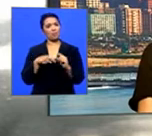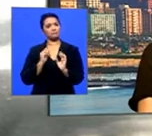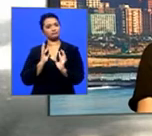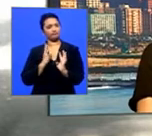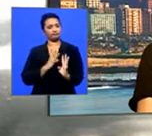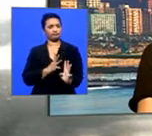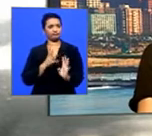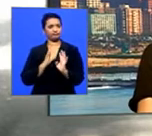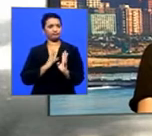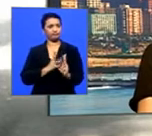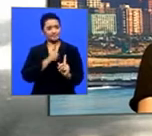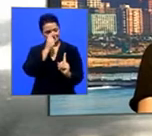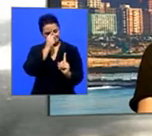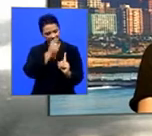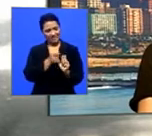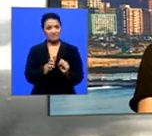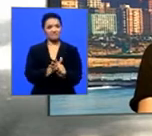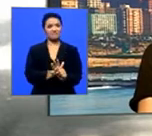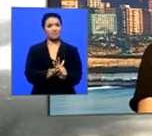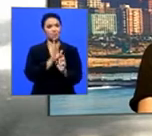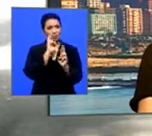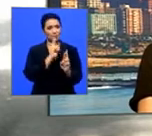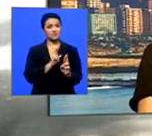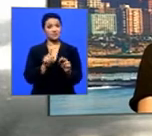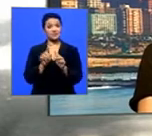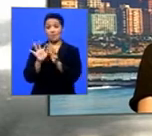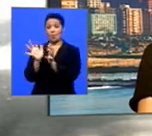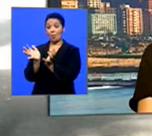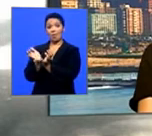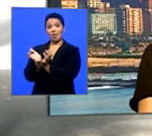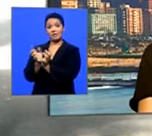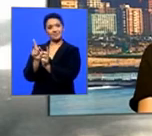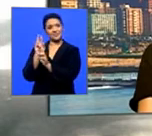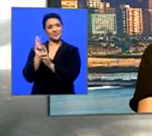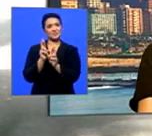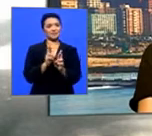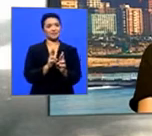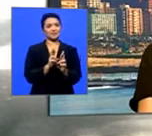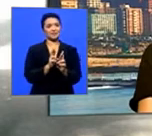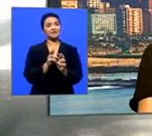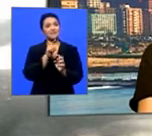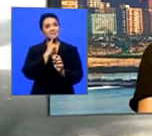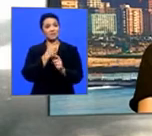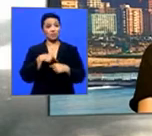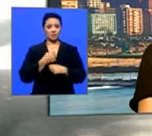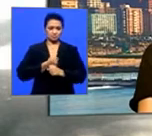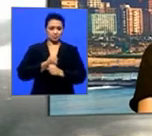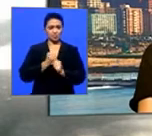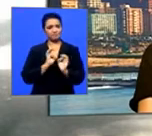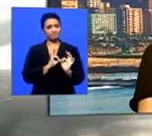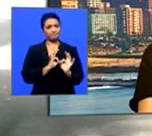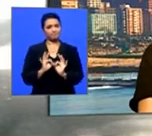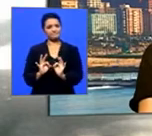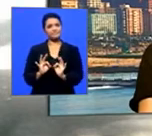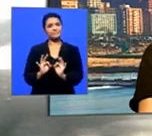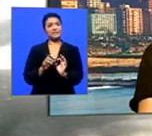dealt with the enormity of his passing and the interest that the world has shown. And I think from everything that I've heard, we've done a really good job, and hopefully it